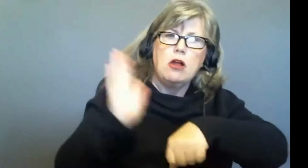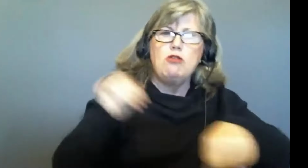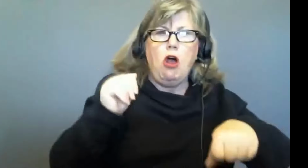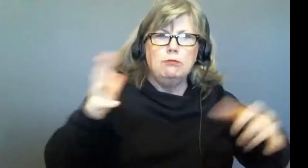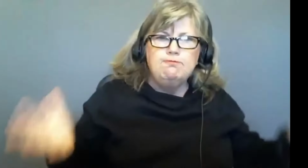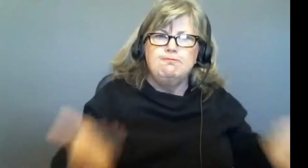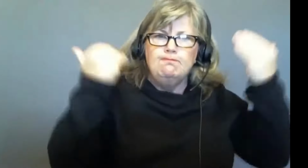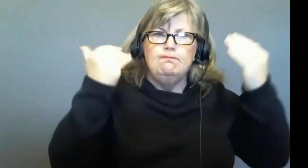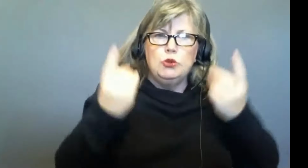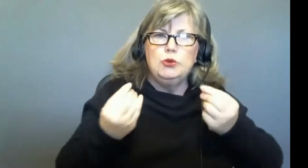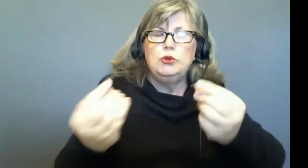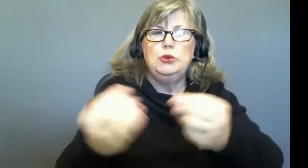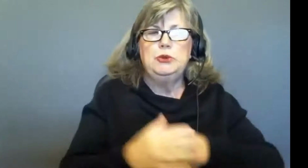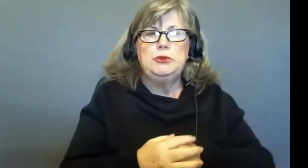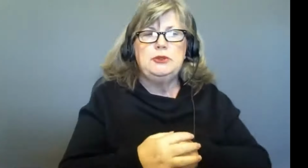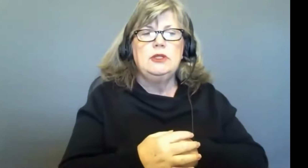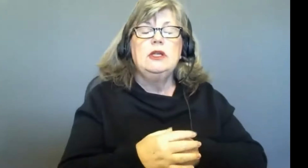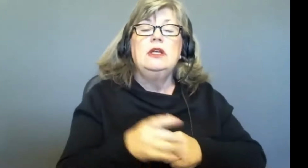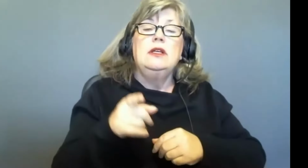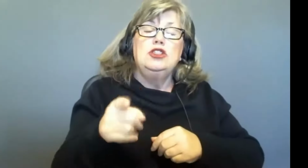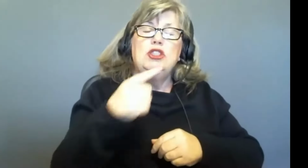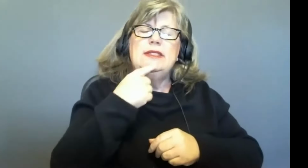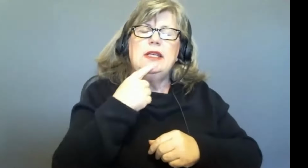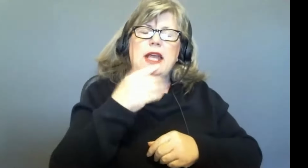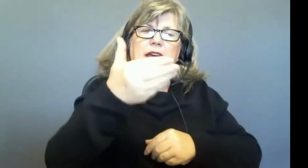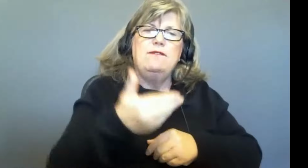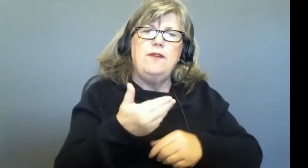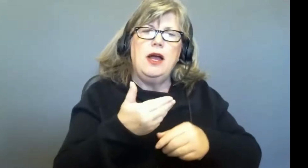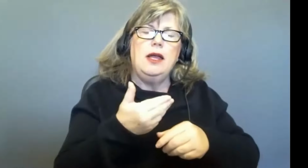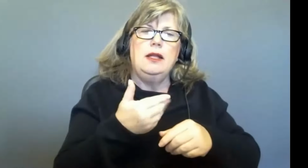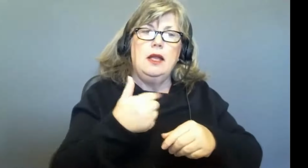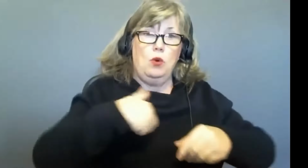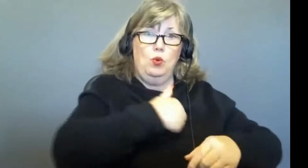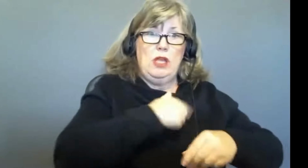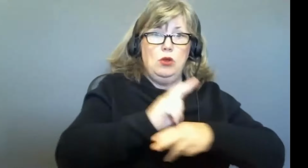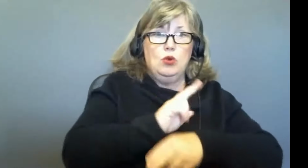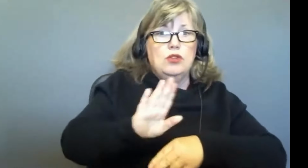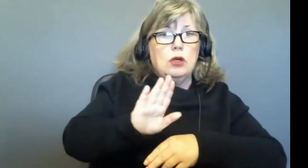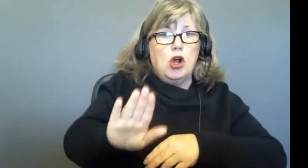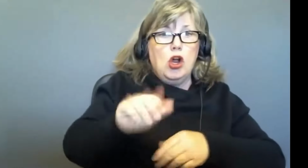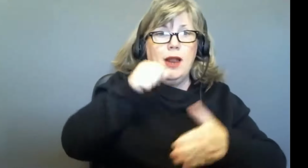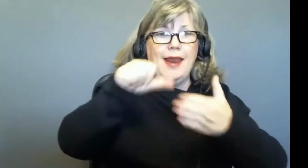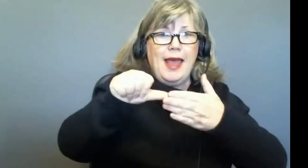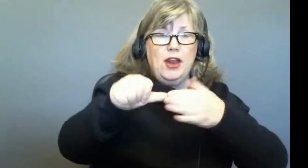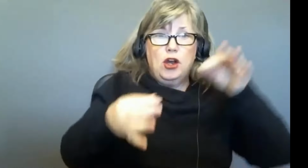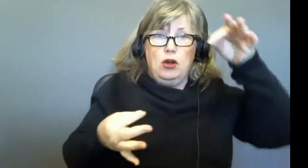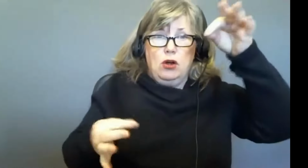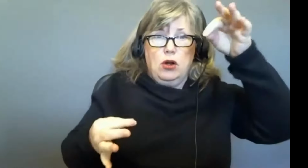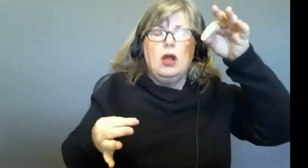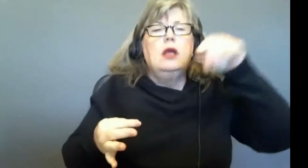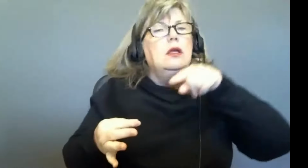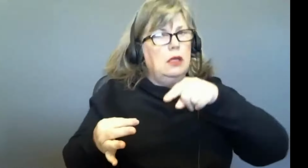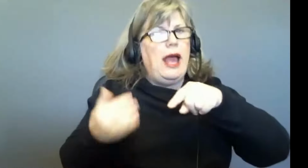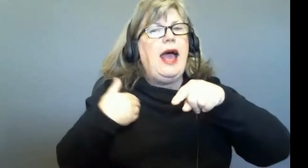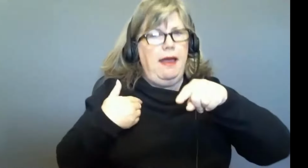she invites us to use their letter. And I just want to say that this letter has been translated in